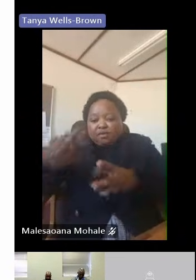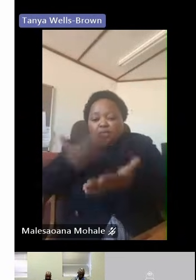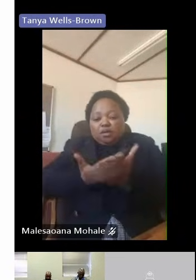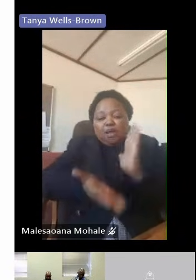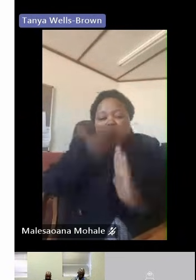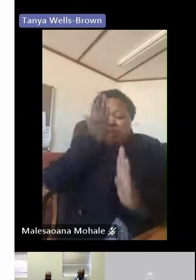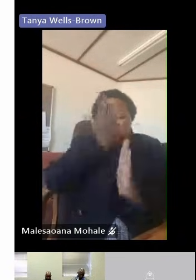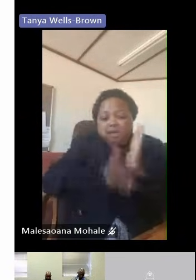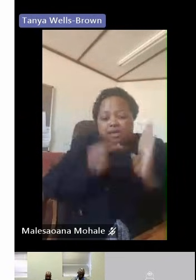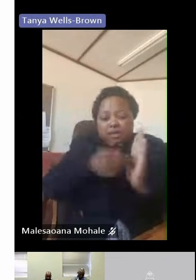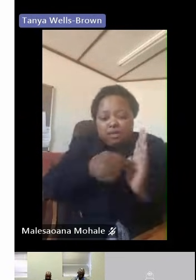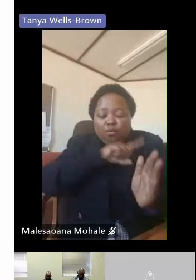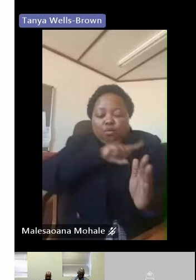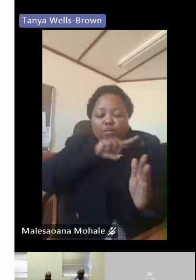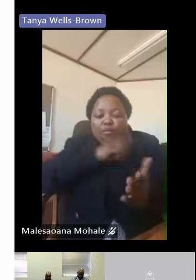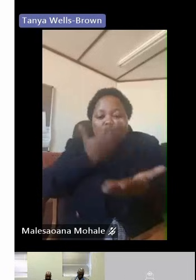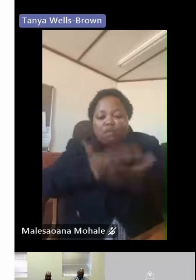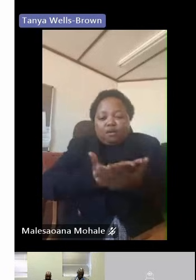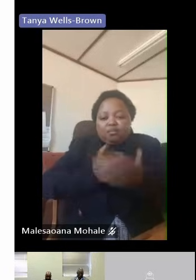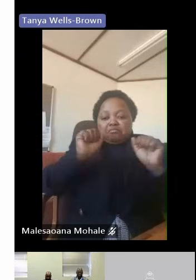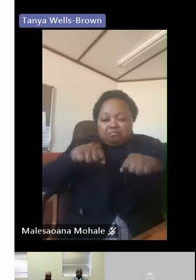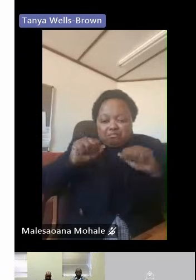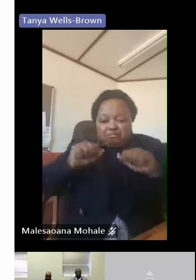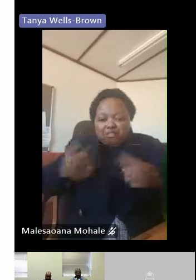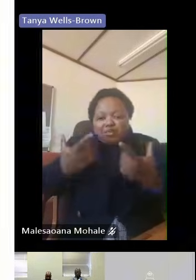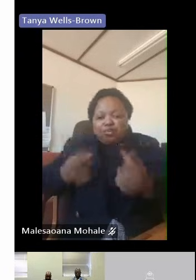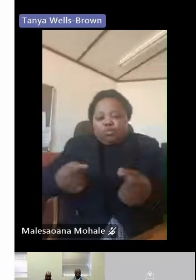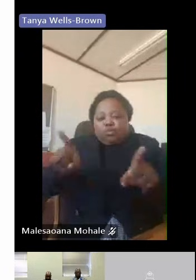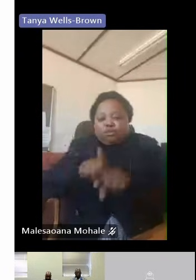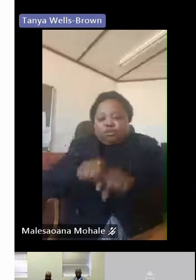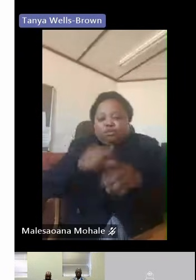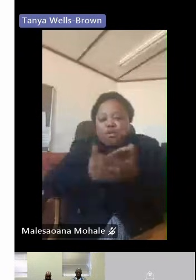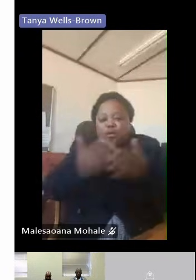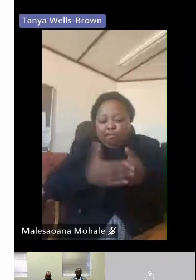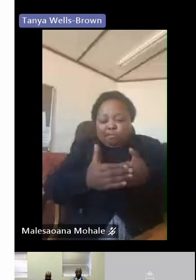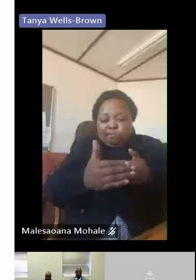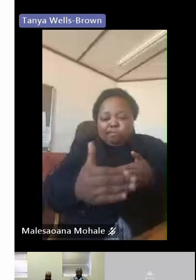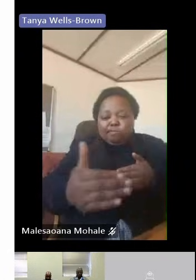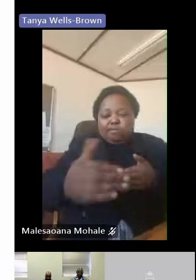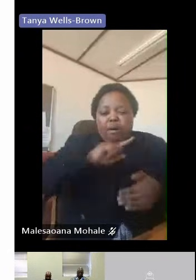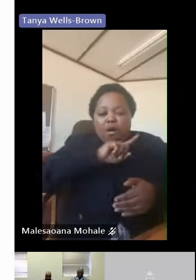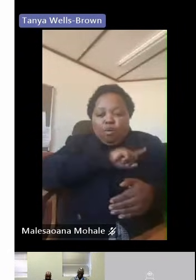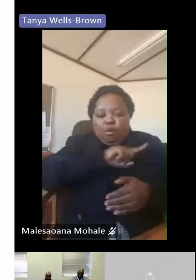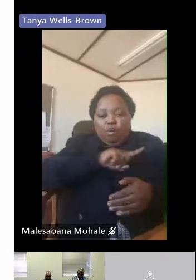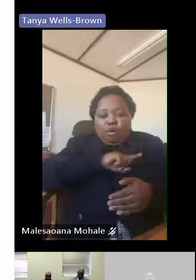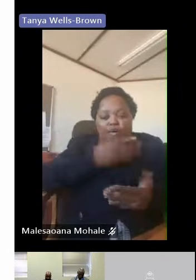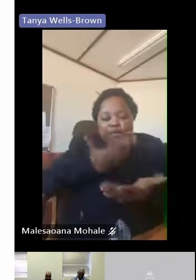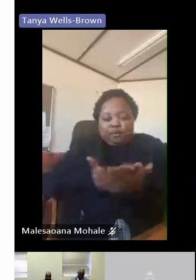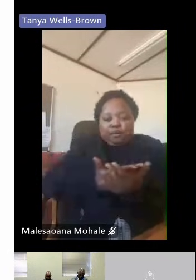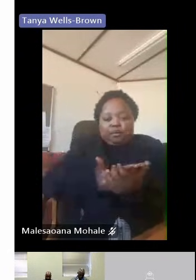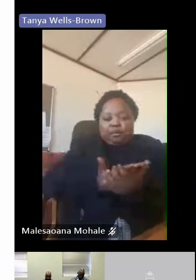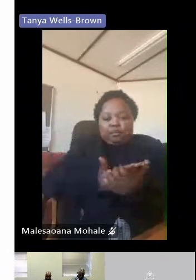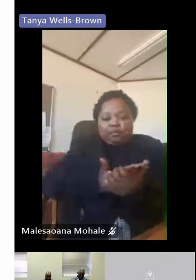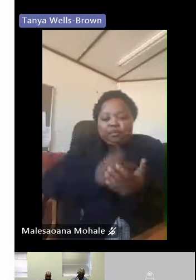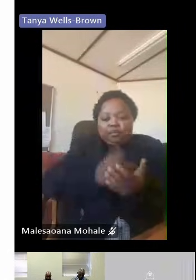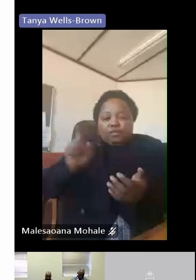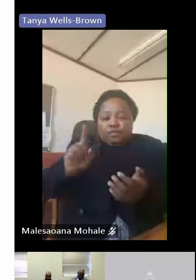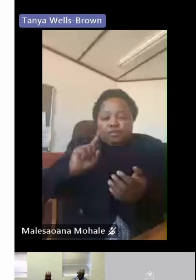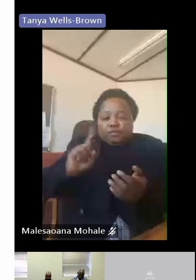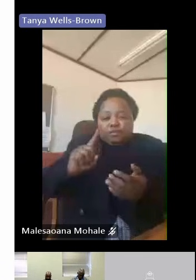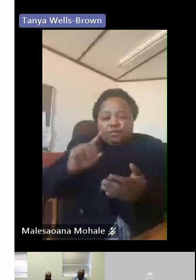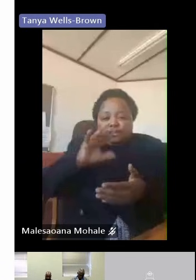more broadly about how to align sort of commodities, infrastructure and data collection